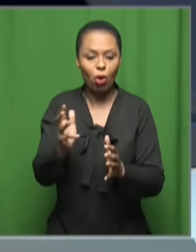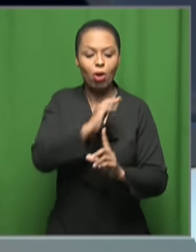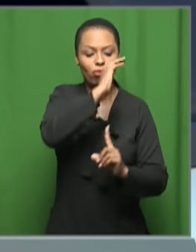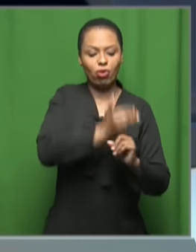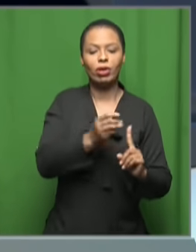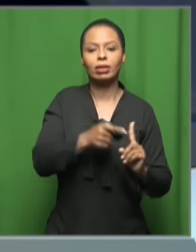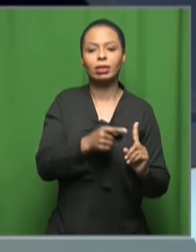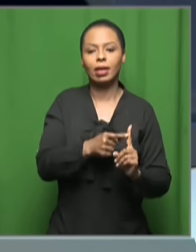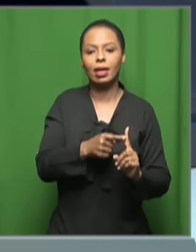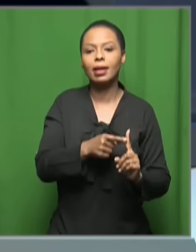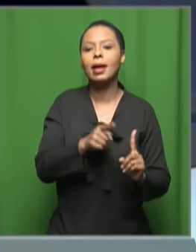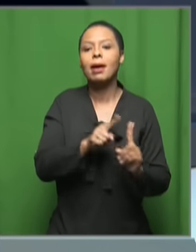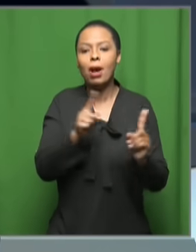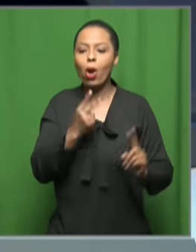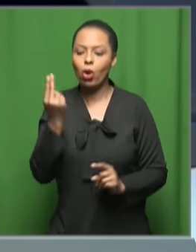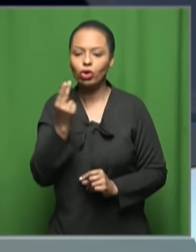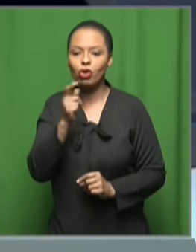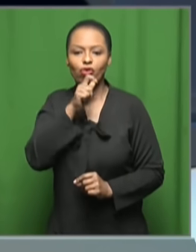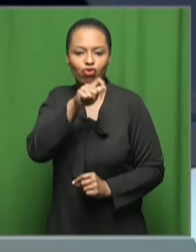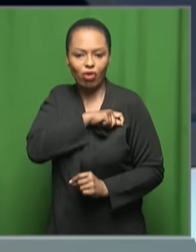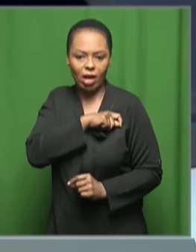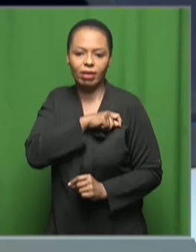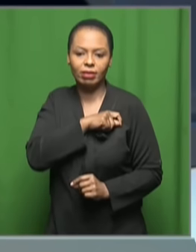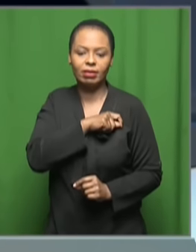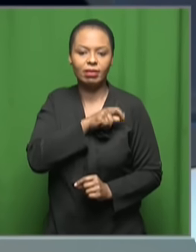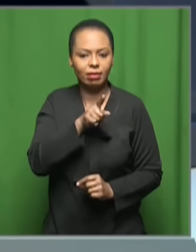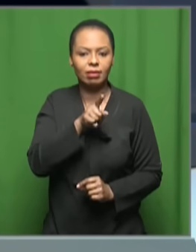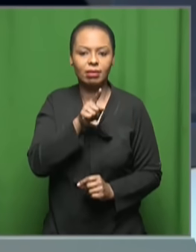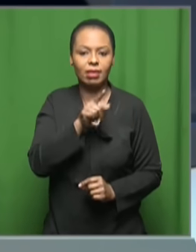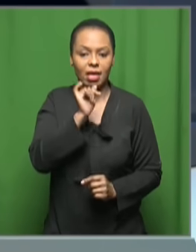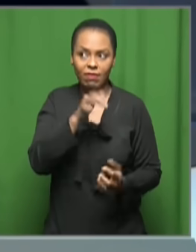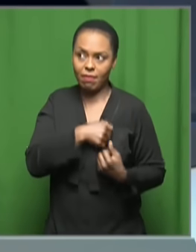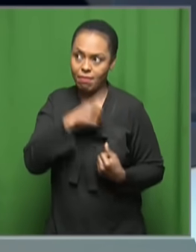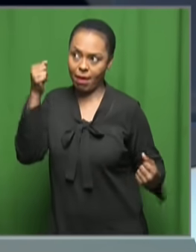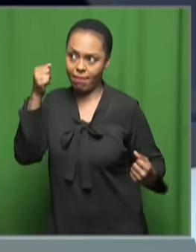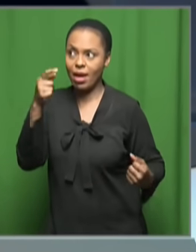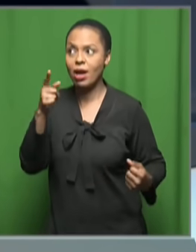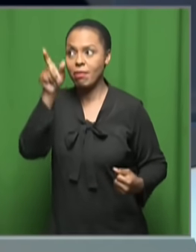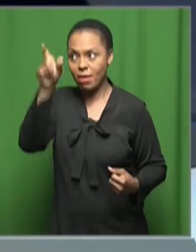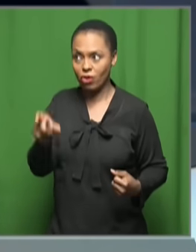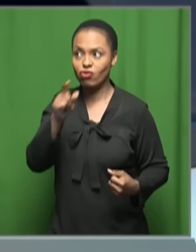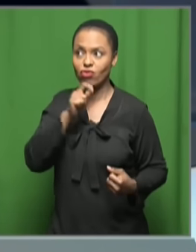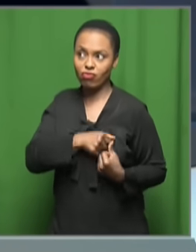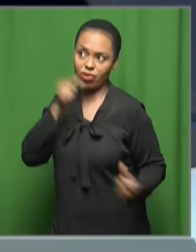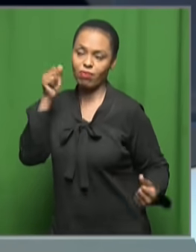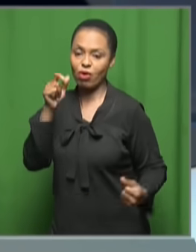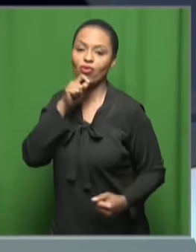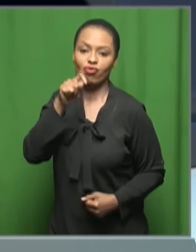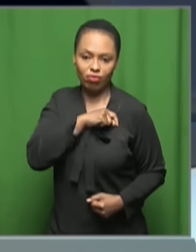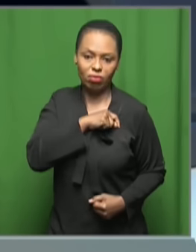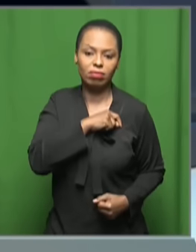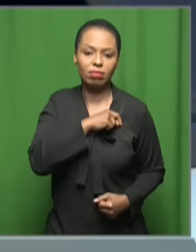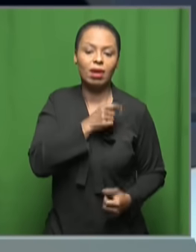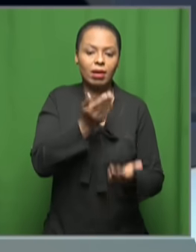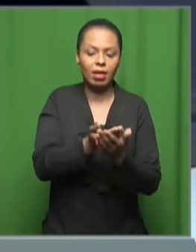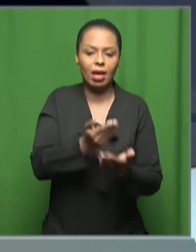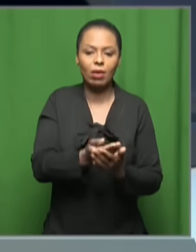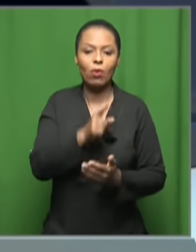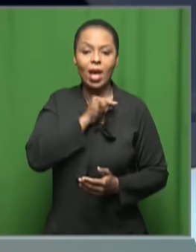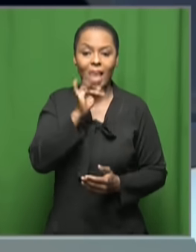they can be trusted. They can expose themselves to extent where they know from after you blow the whistle, law